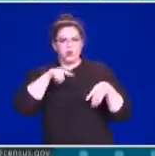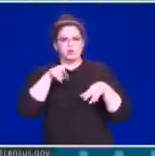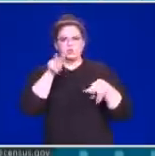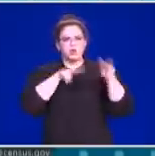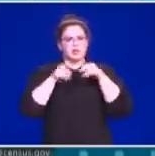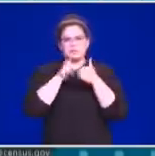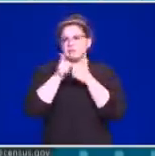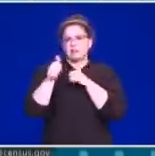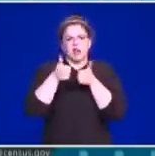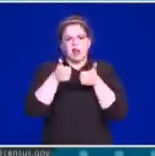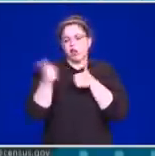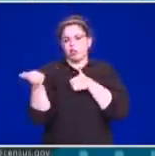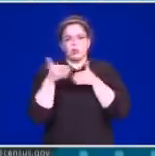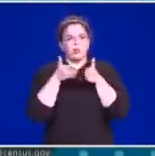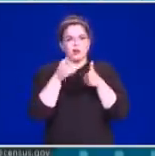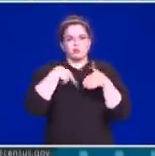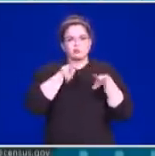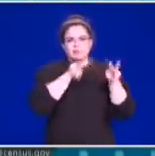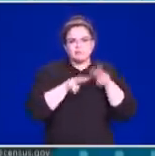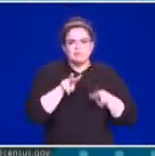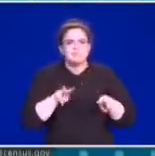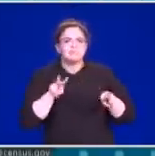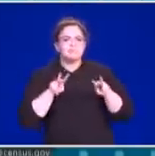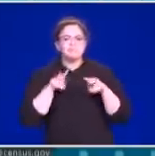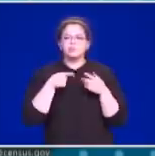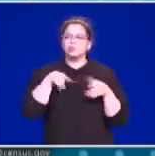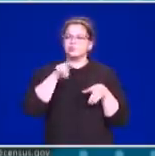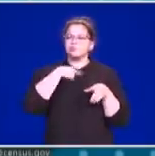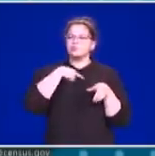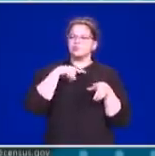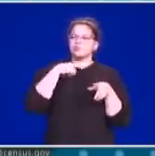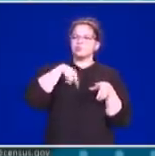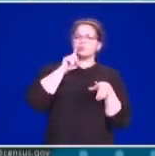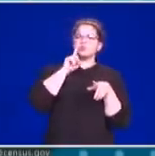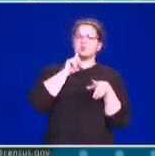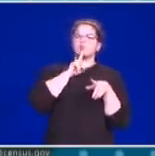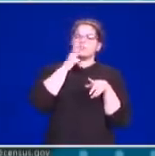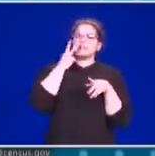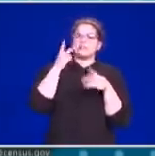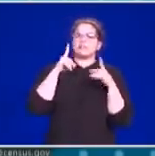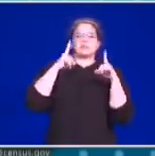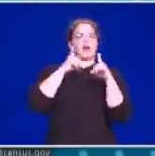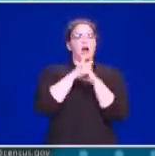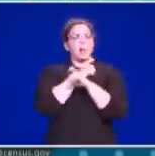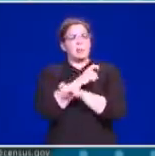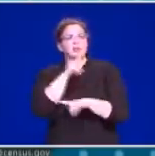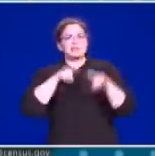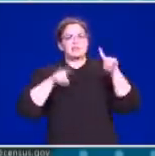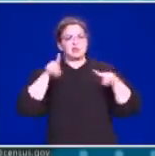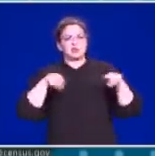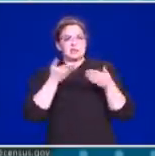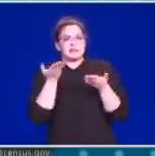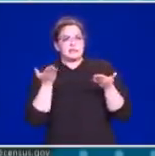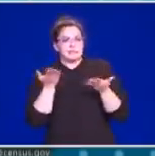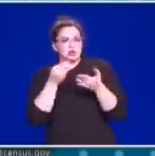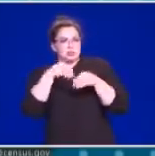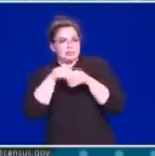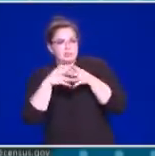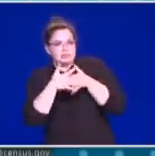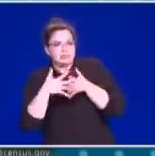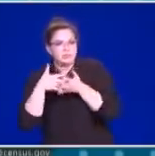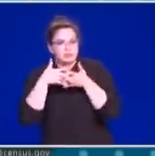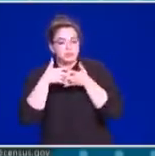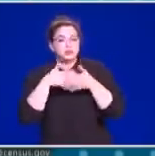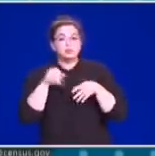used in the past, such as the minority-majority construct, to really see the complex diversity that exists within our nation. And so we have results that talk about